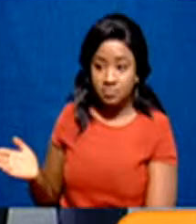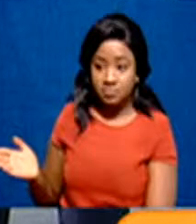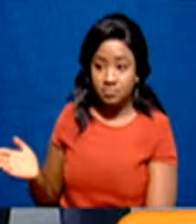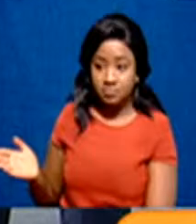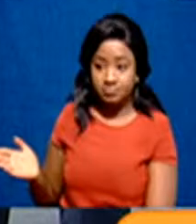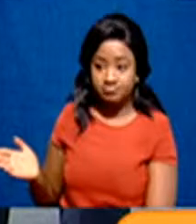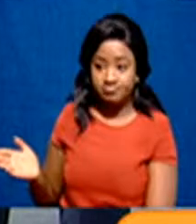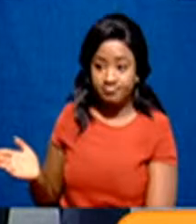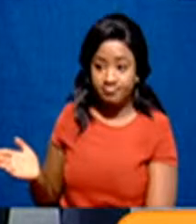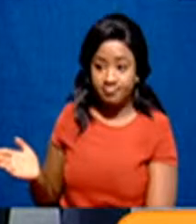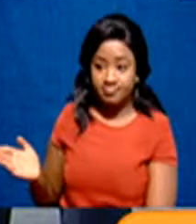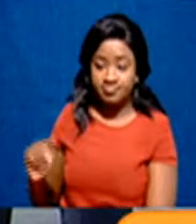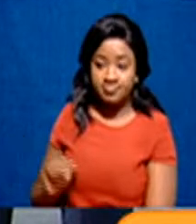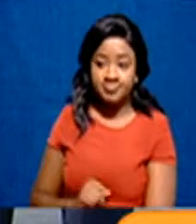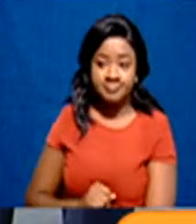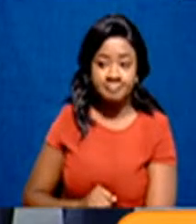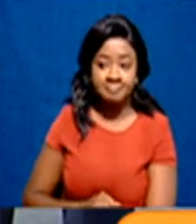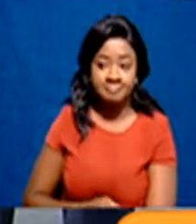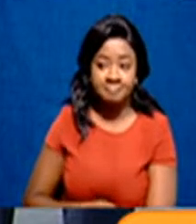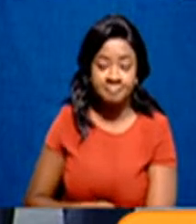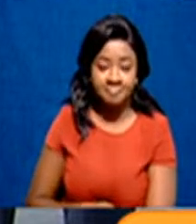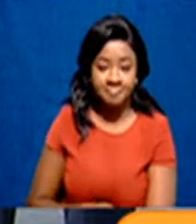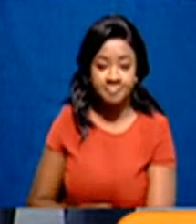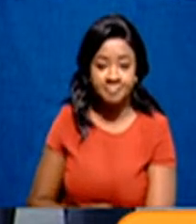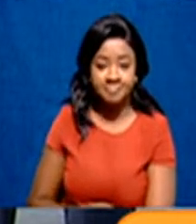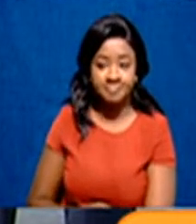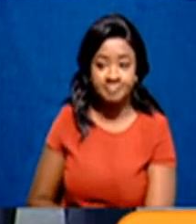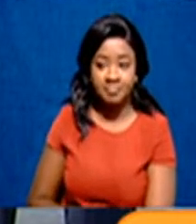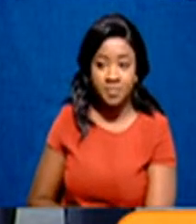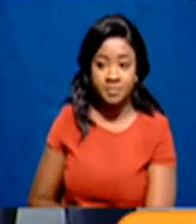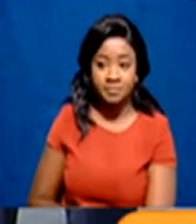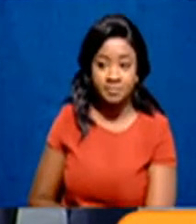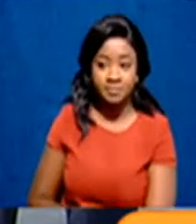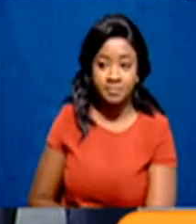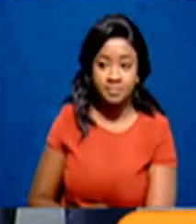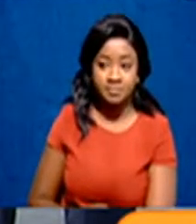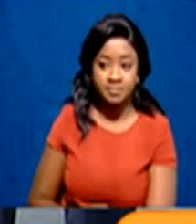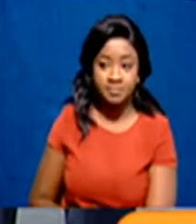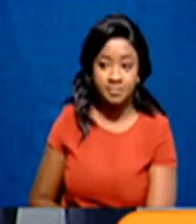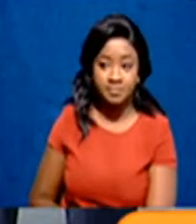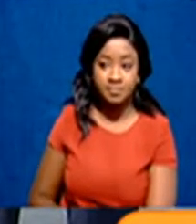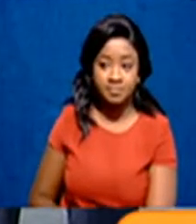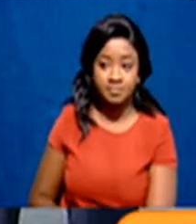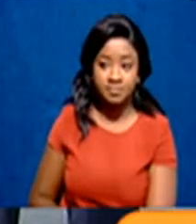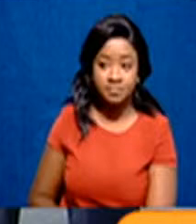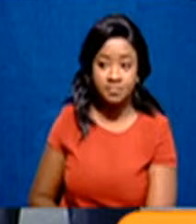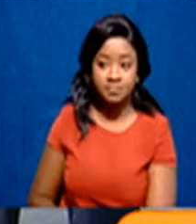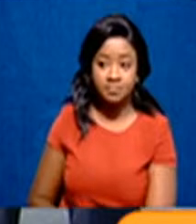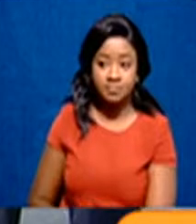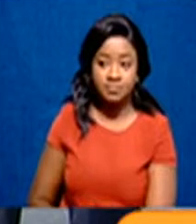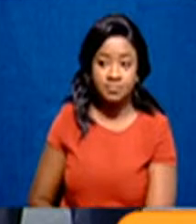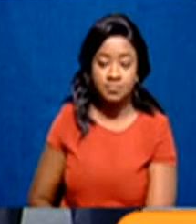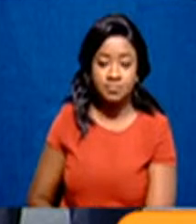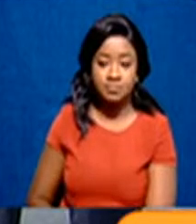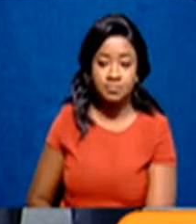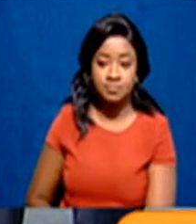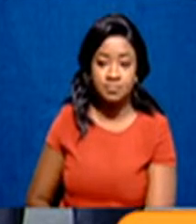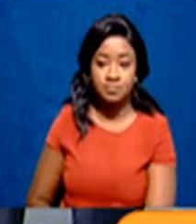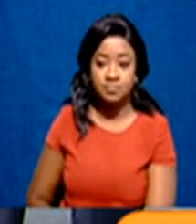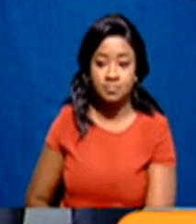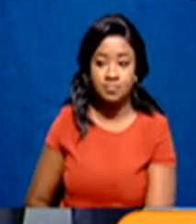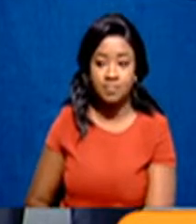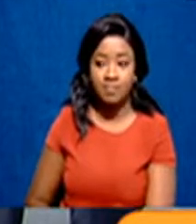increase. 35,000 to 39,999, 950, 40,000 to 44,999, they pay